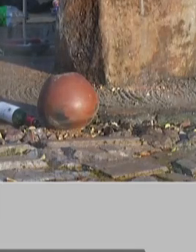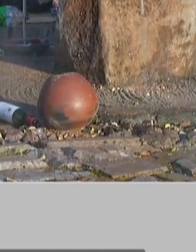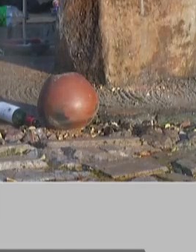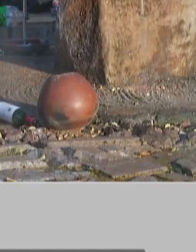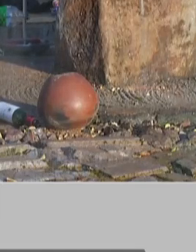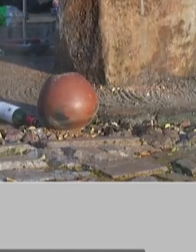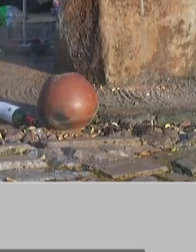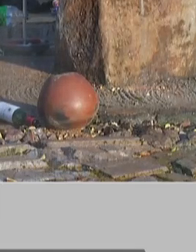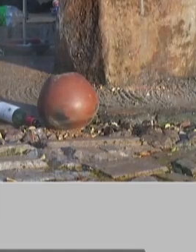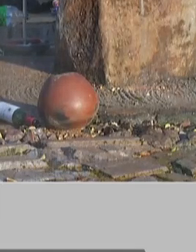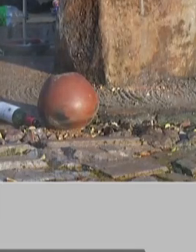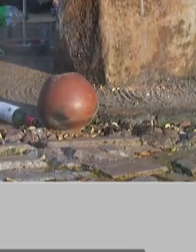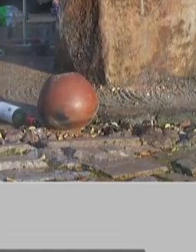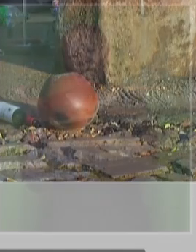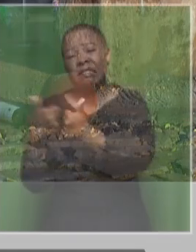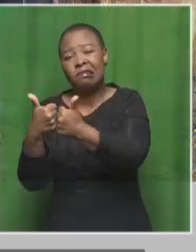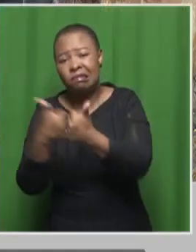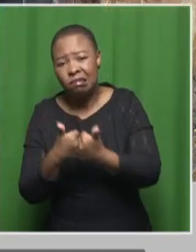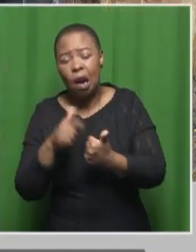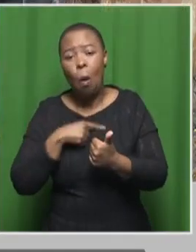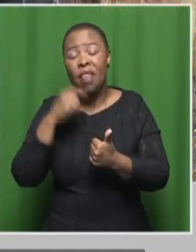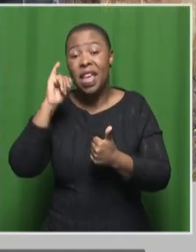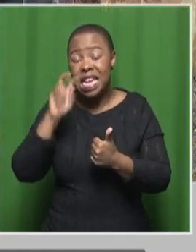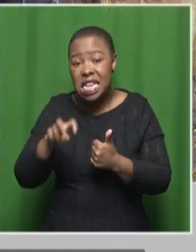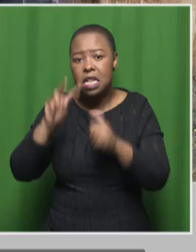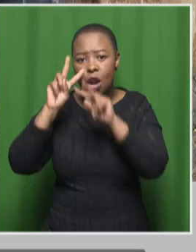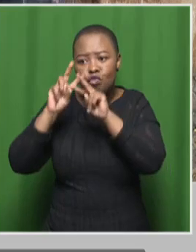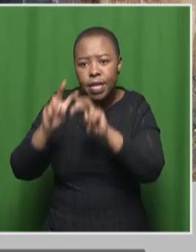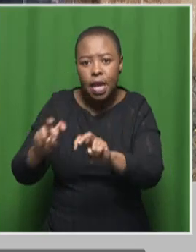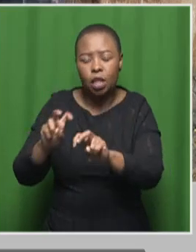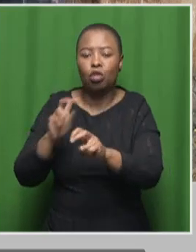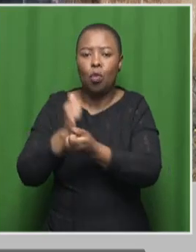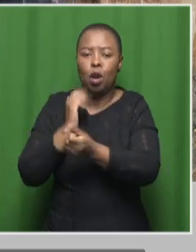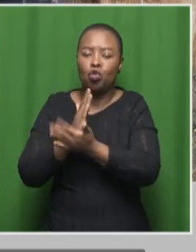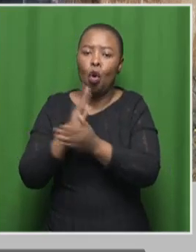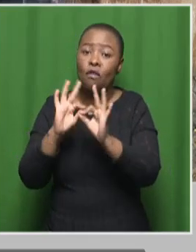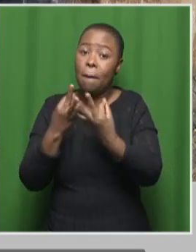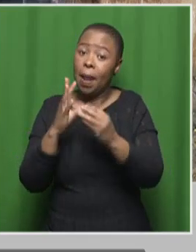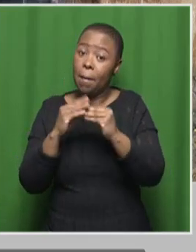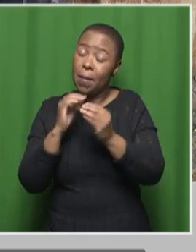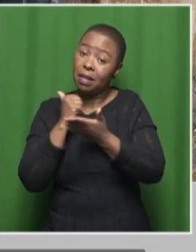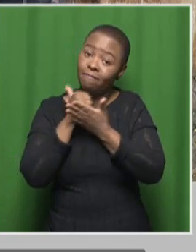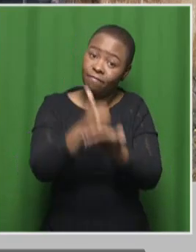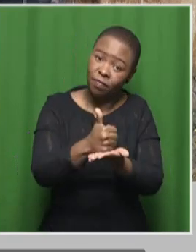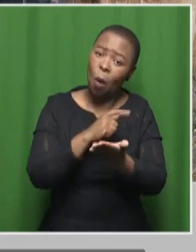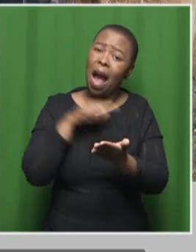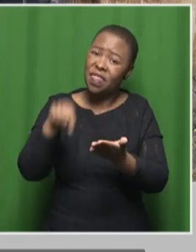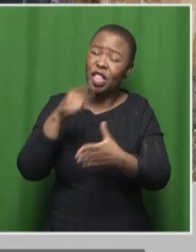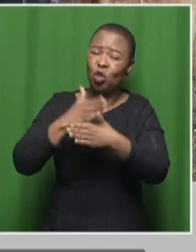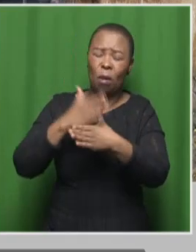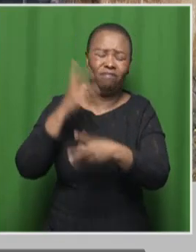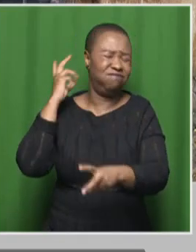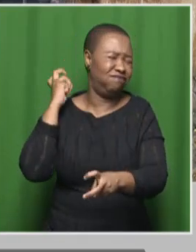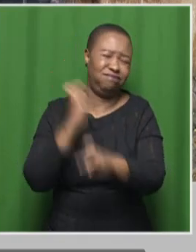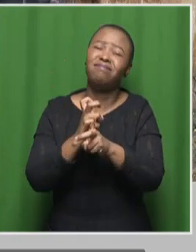while they are trying to find that research in order to assist the families in getting their loved ones, it is a difficult task, and South